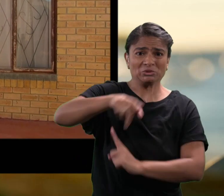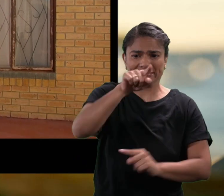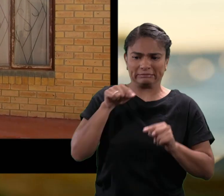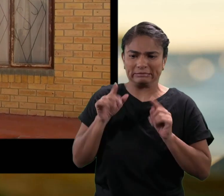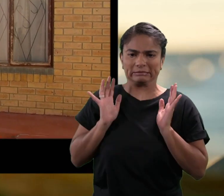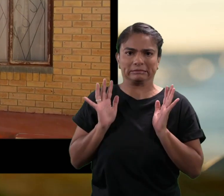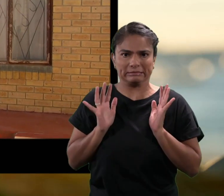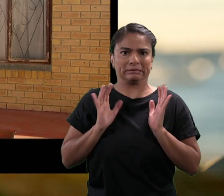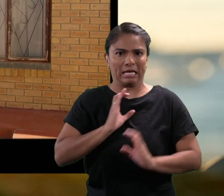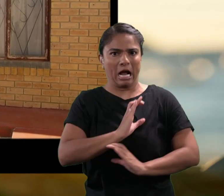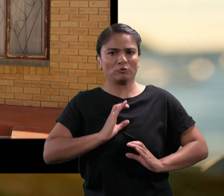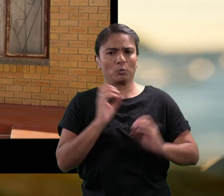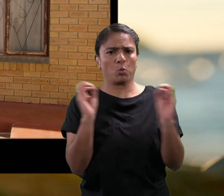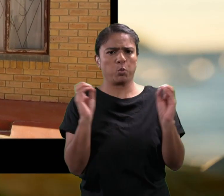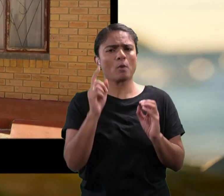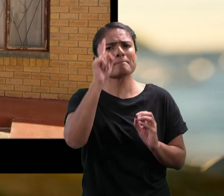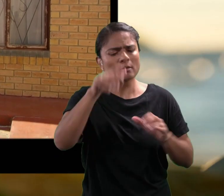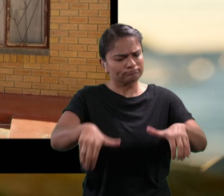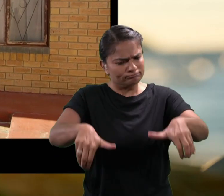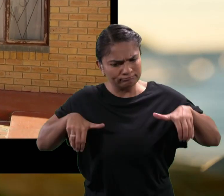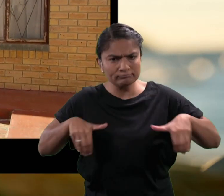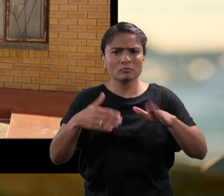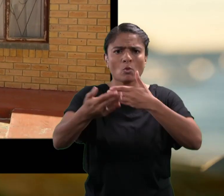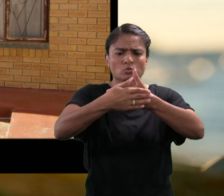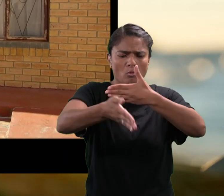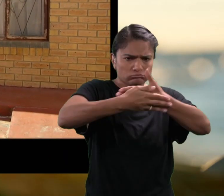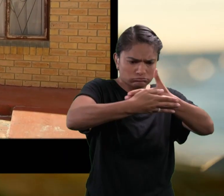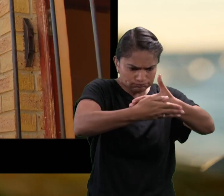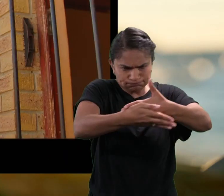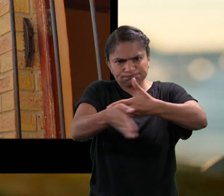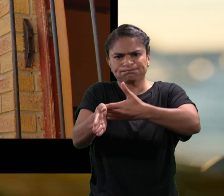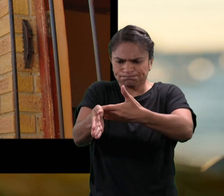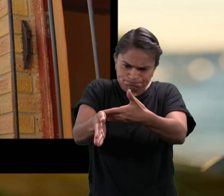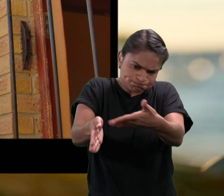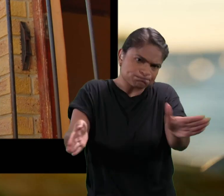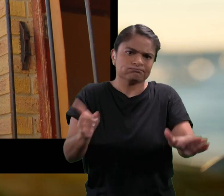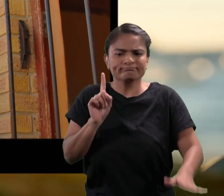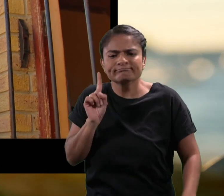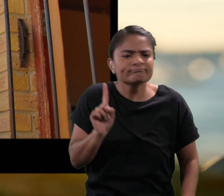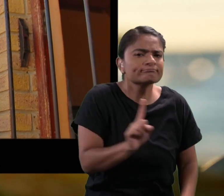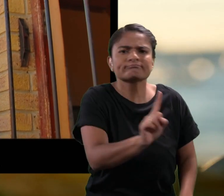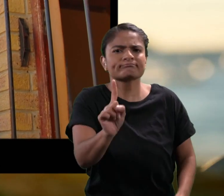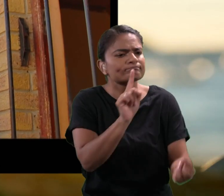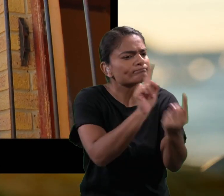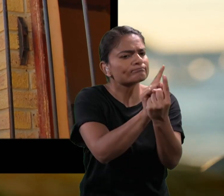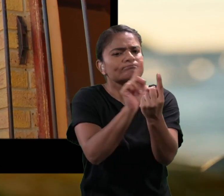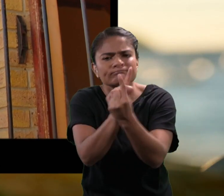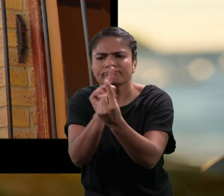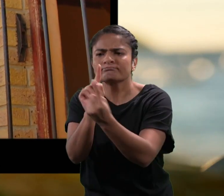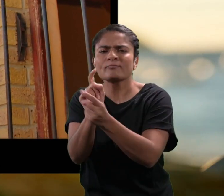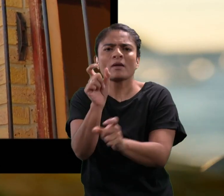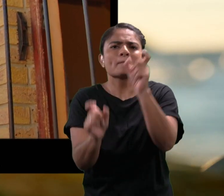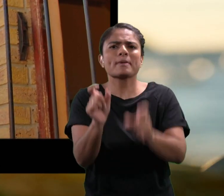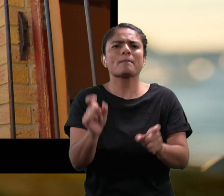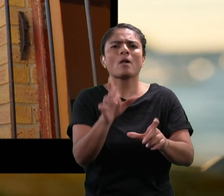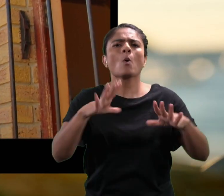social spaces, but get out, meet other people with disabilities, you know, dibana nabantu nje